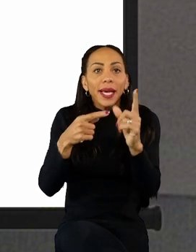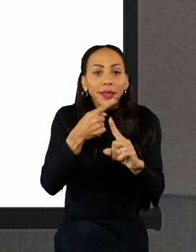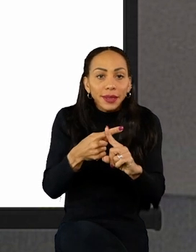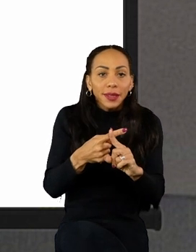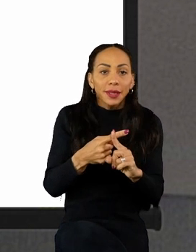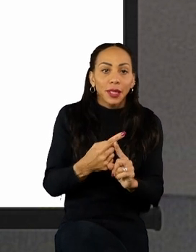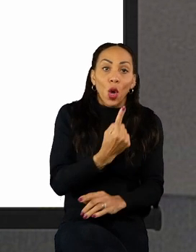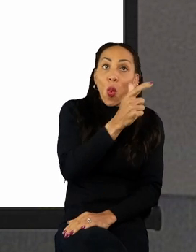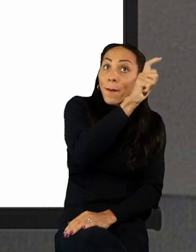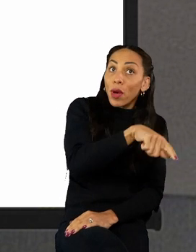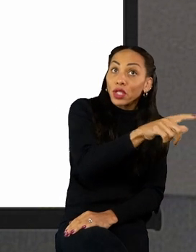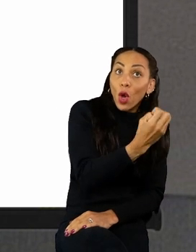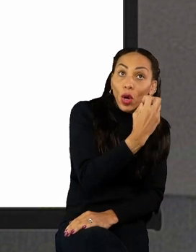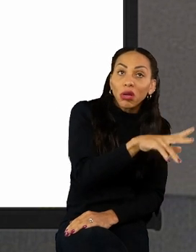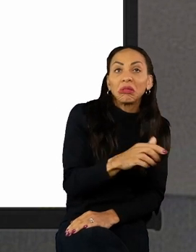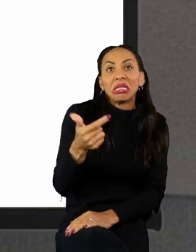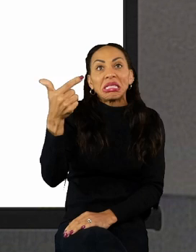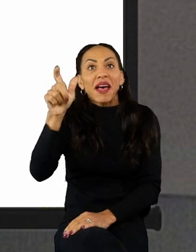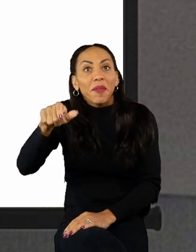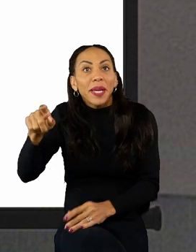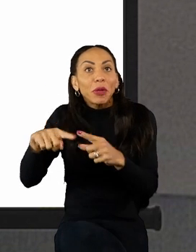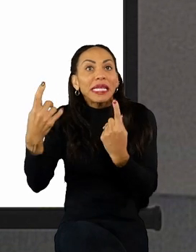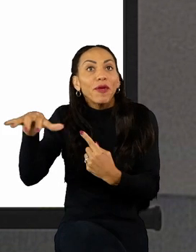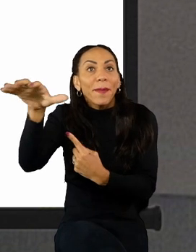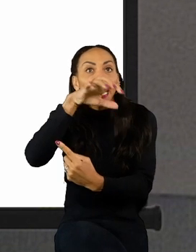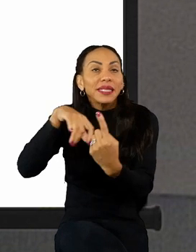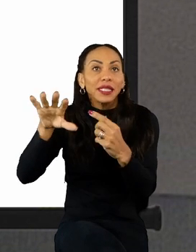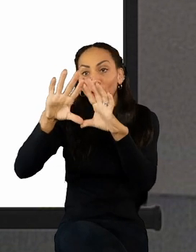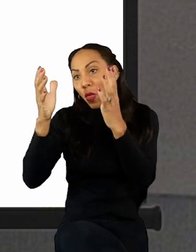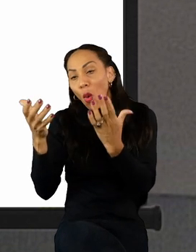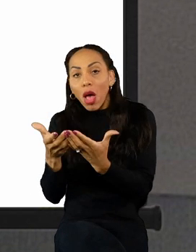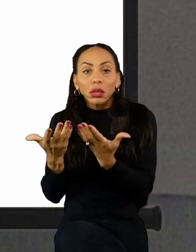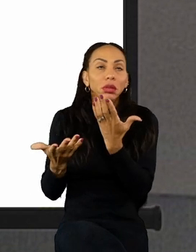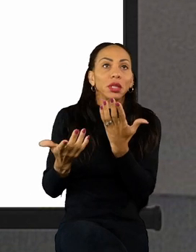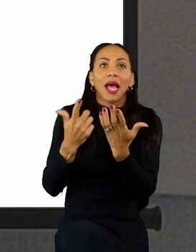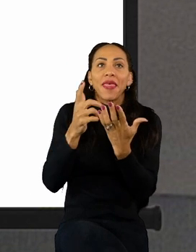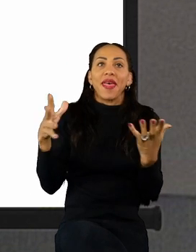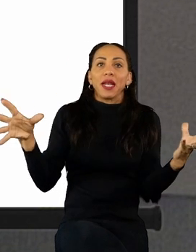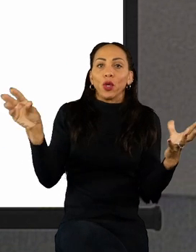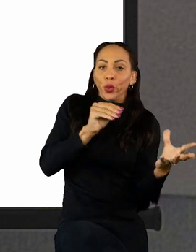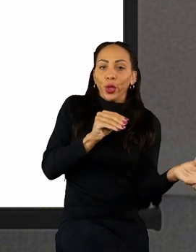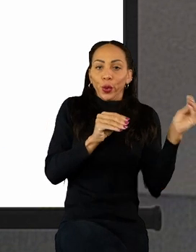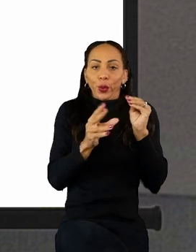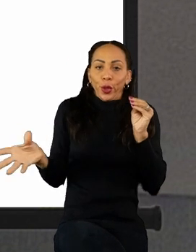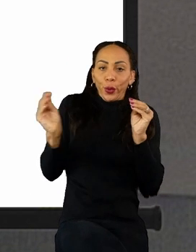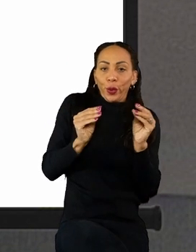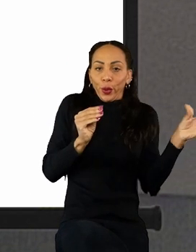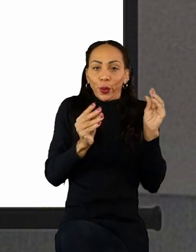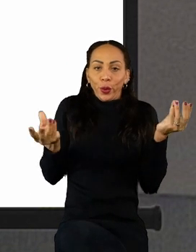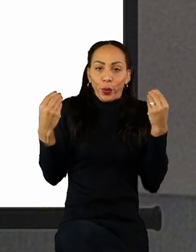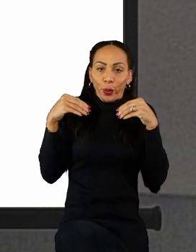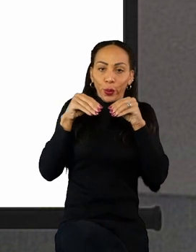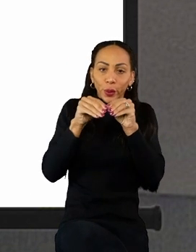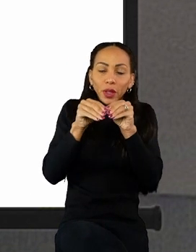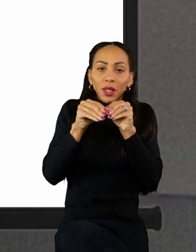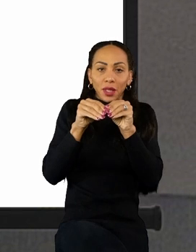be online. There could be one person in Hong Kong, another 7 people in different places, all could be combined in this kind of